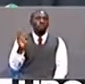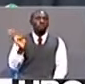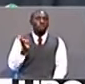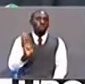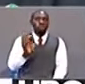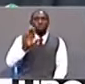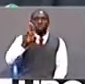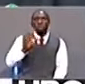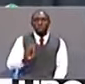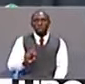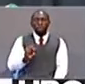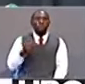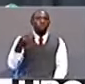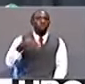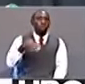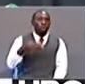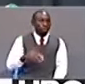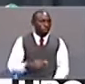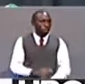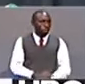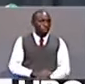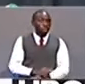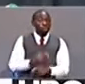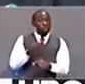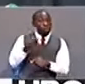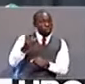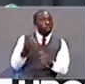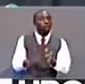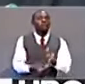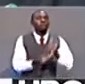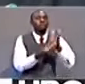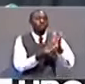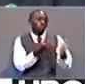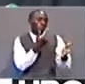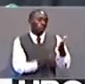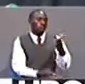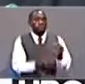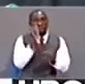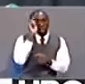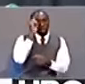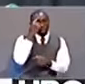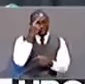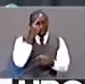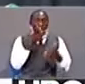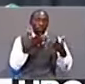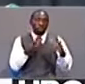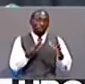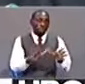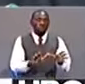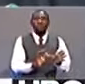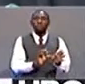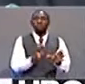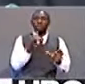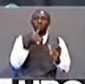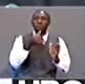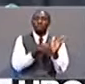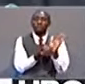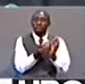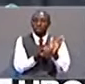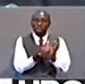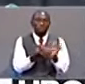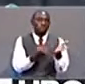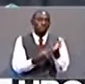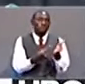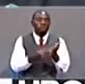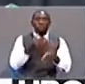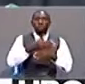$3.6 billion. This is in addition to what government is already investing in the required support infrastructure.